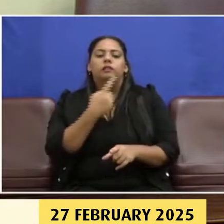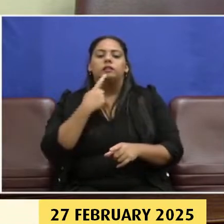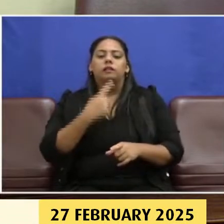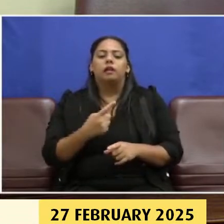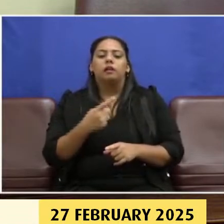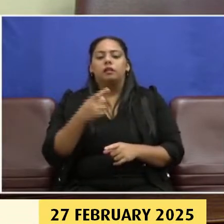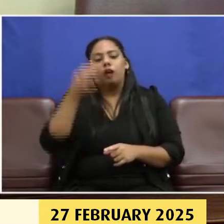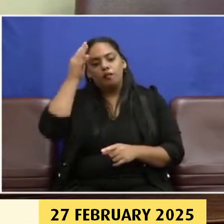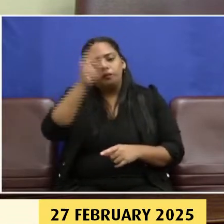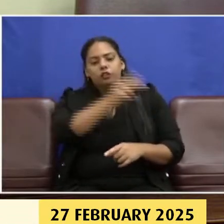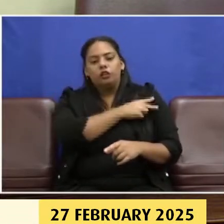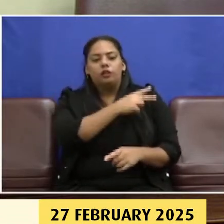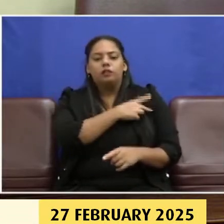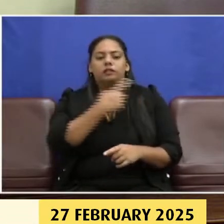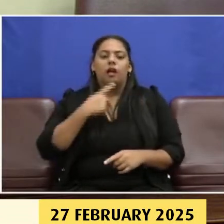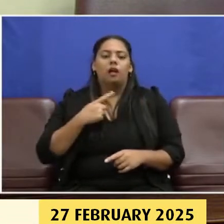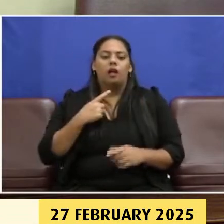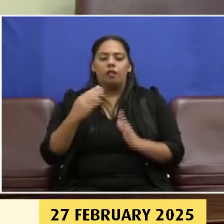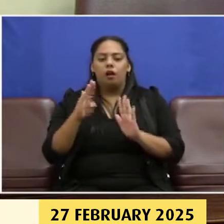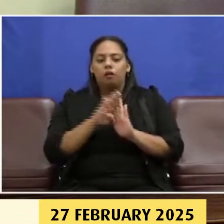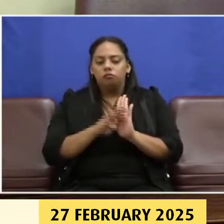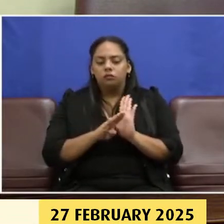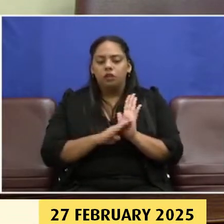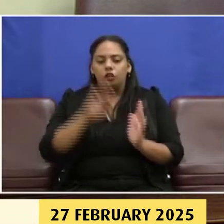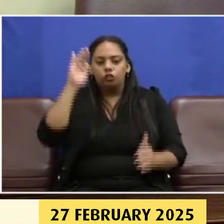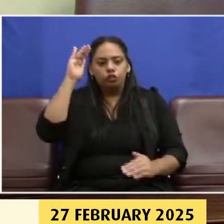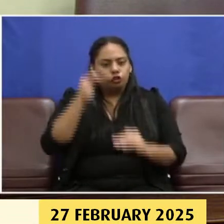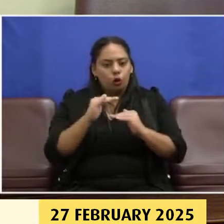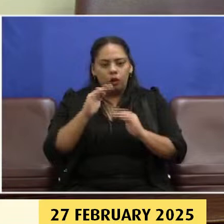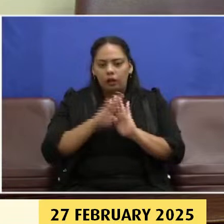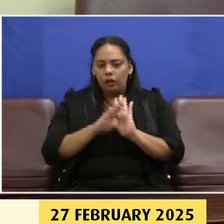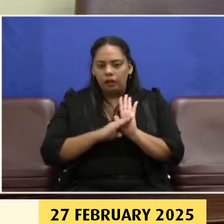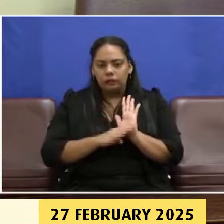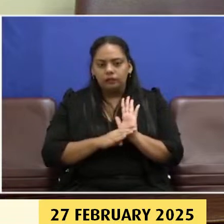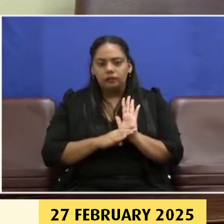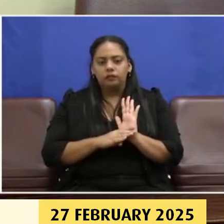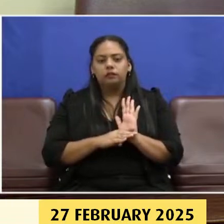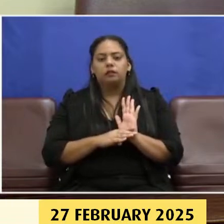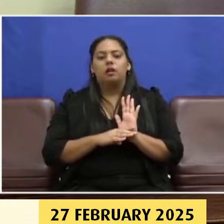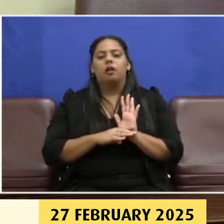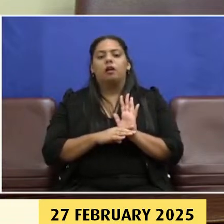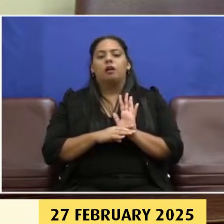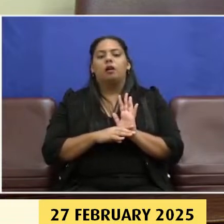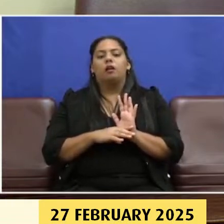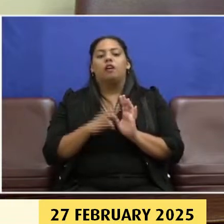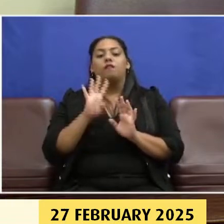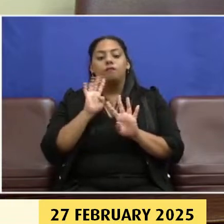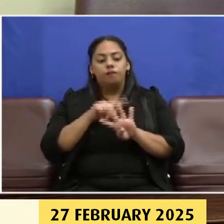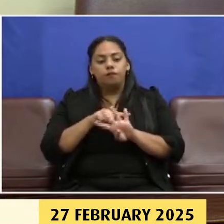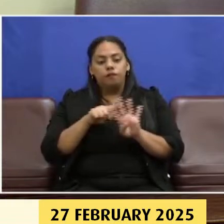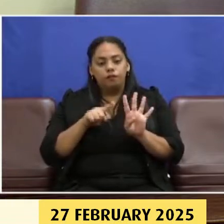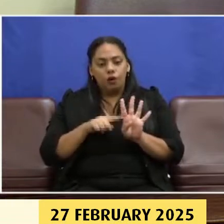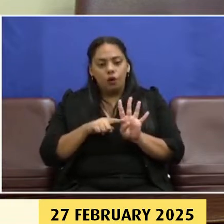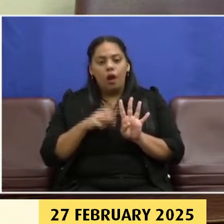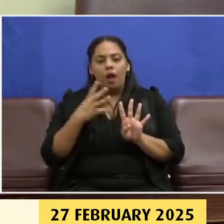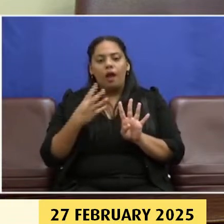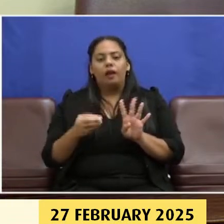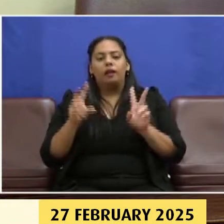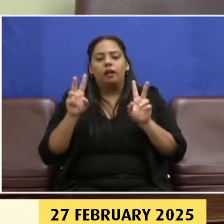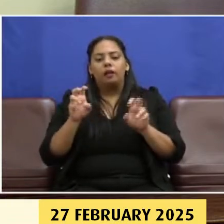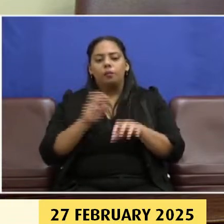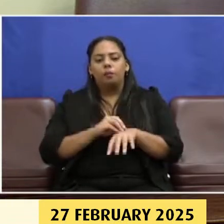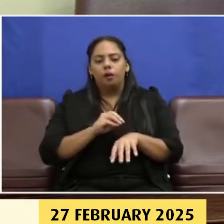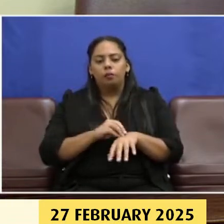of the candidates that we shortlisted had criminal records. We were informed that 4 candidates had issues with